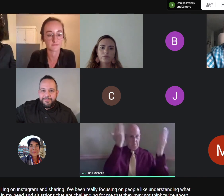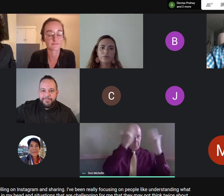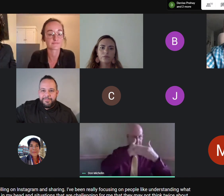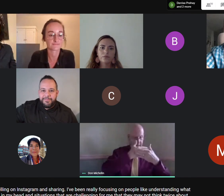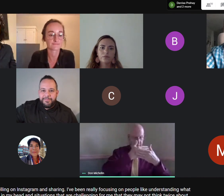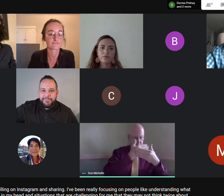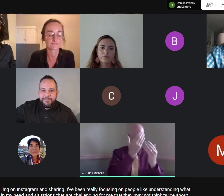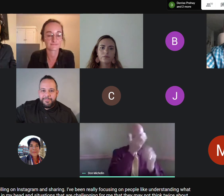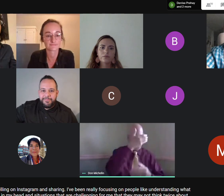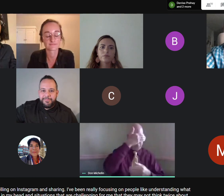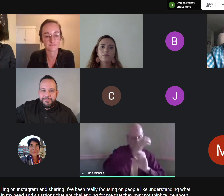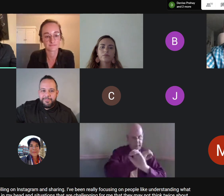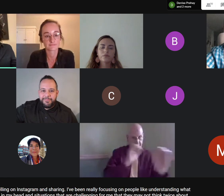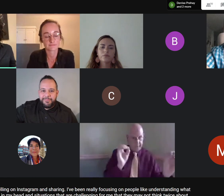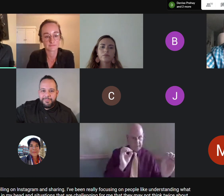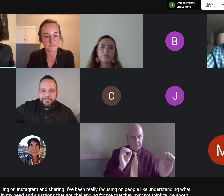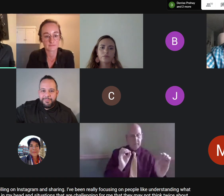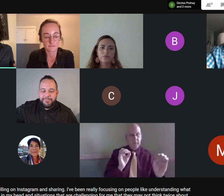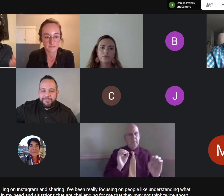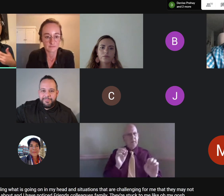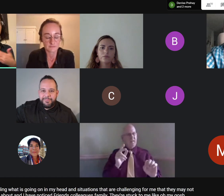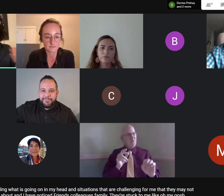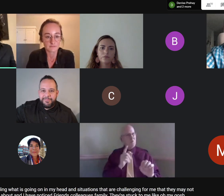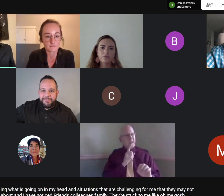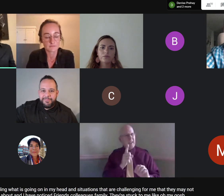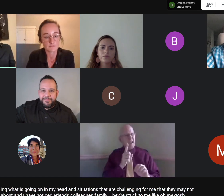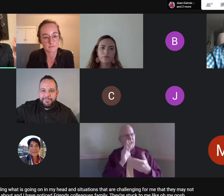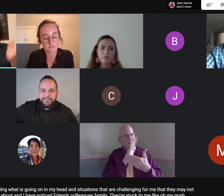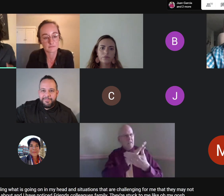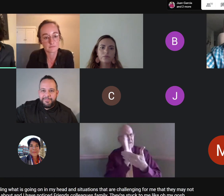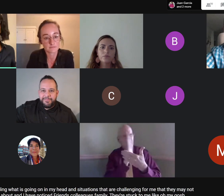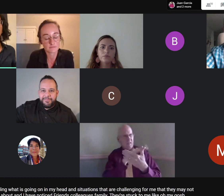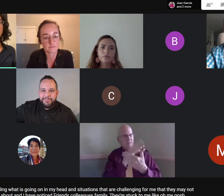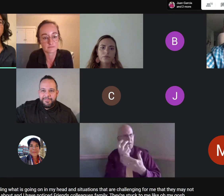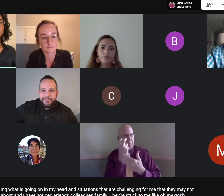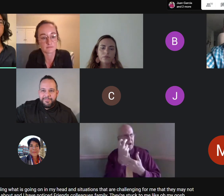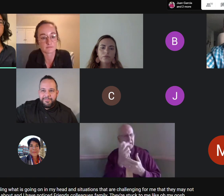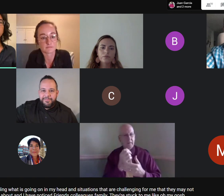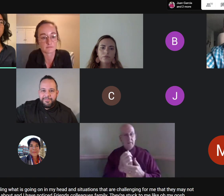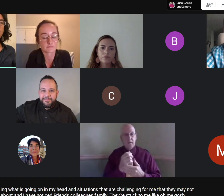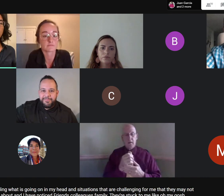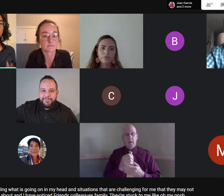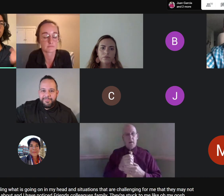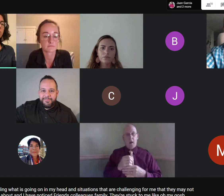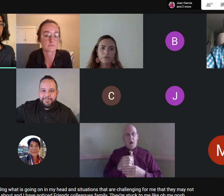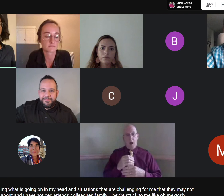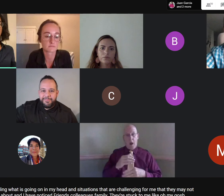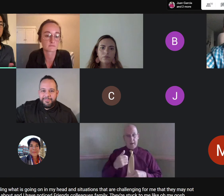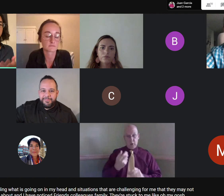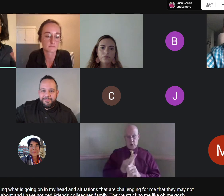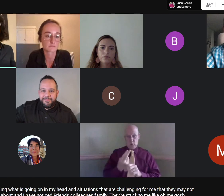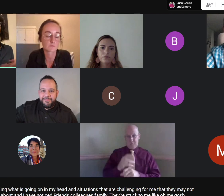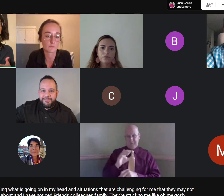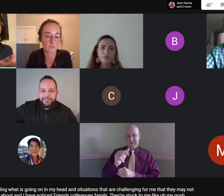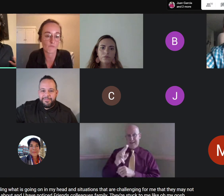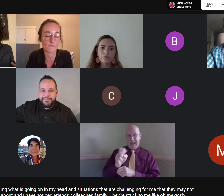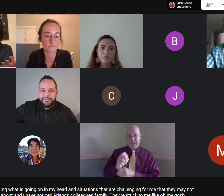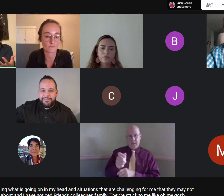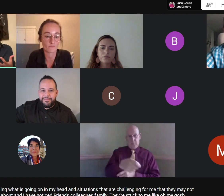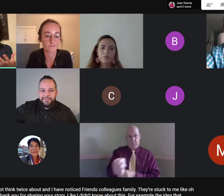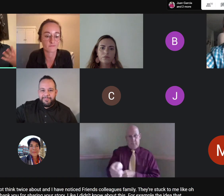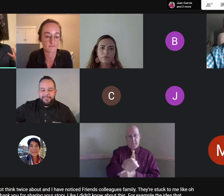see anything. So they're very confused when I'm out with my blind cane, using my cell phone, you know, like stopping,